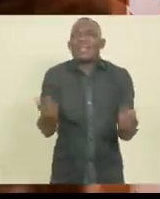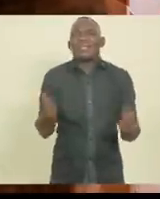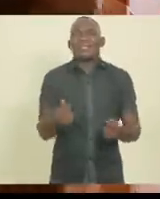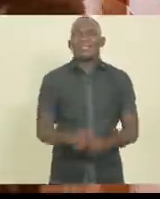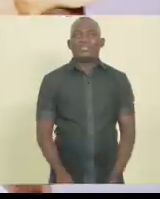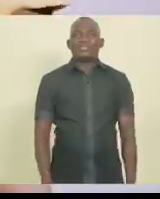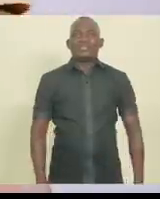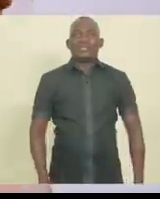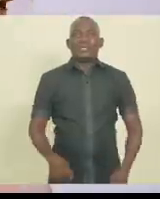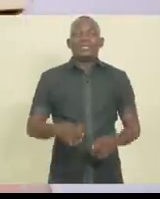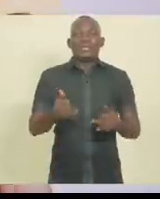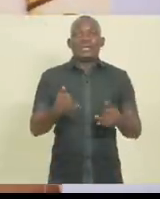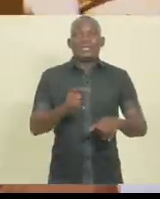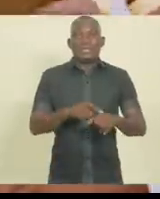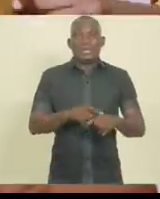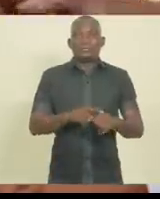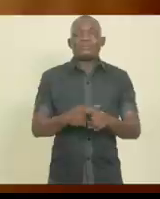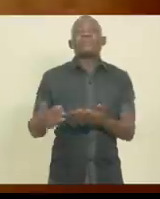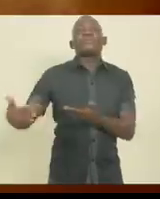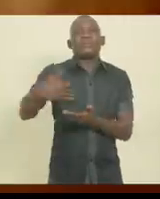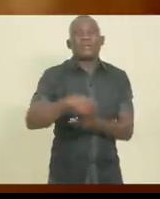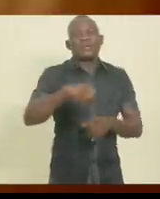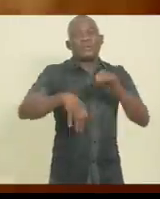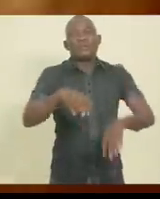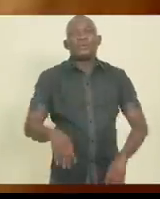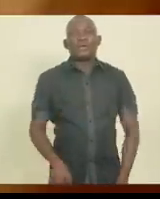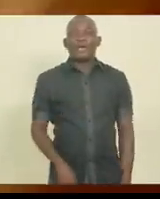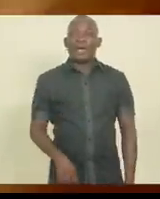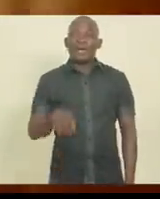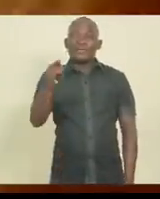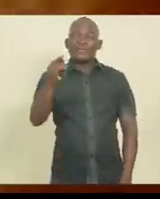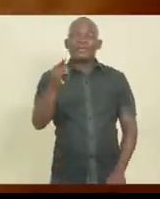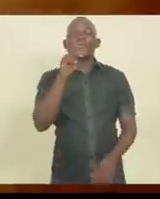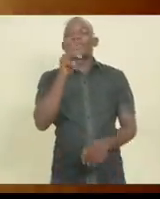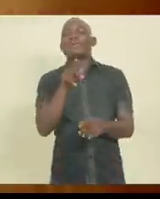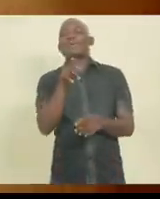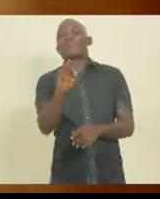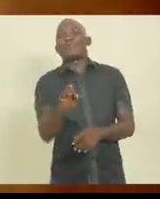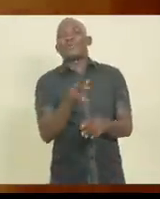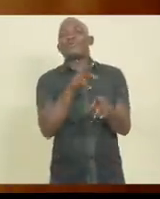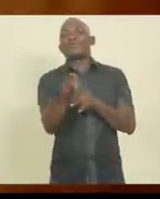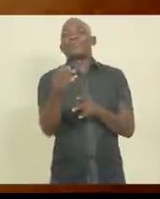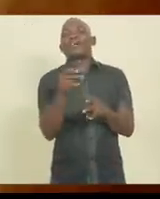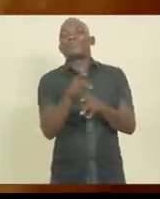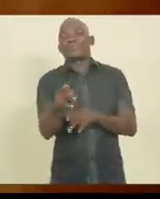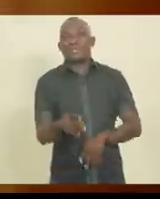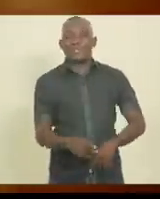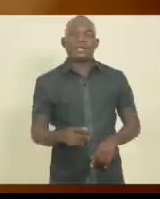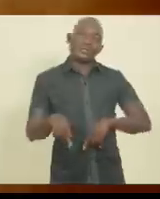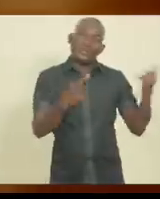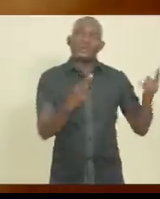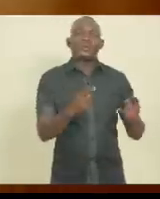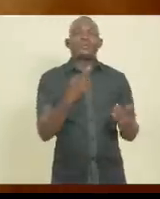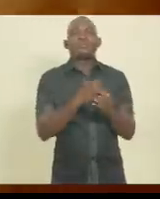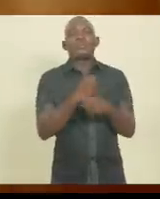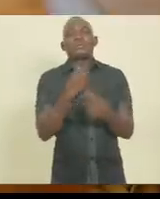me. It is time to sow the seeds. See, you've become a professional, oh. You've become a professional, Charlie. Let's go and make money.